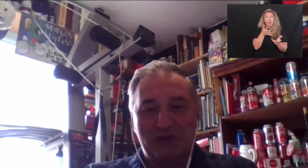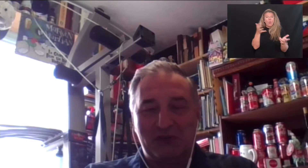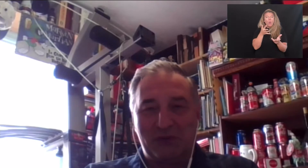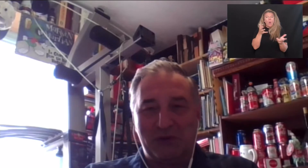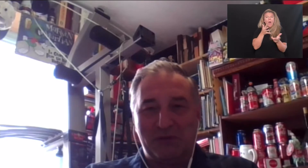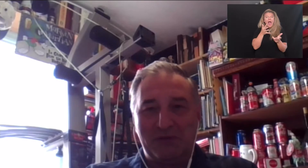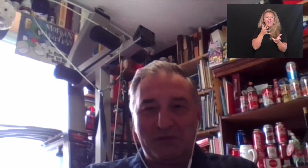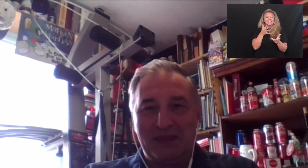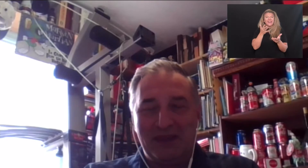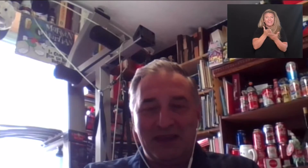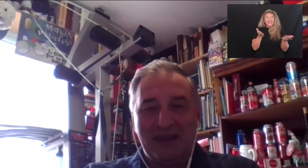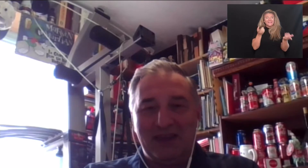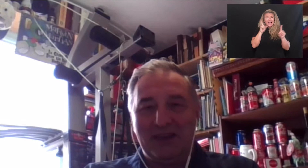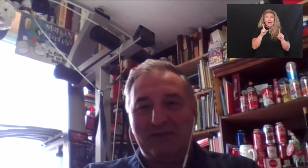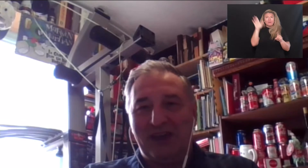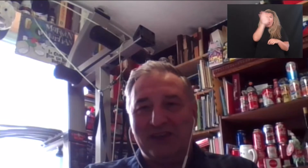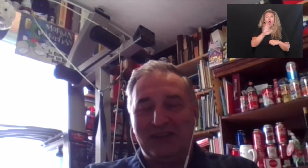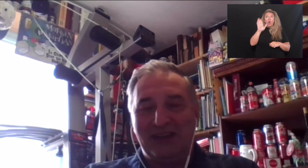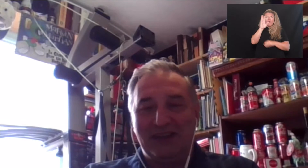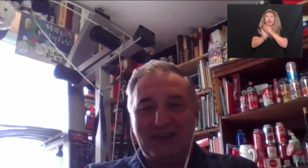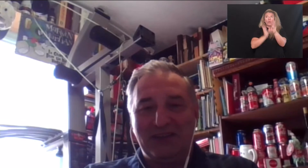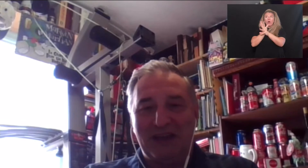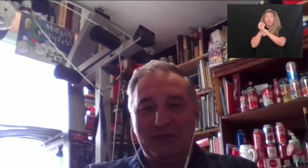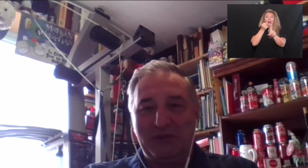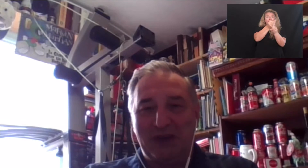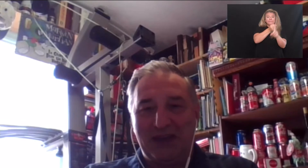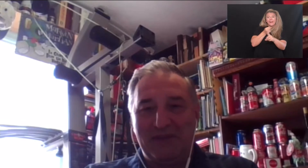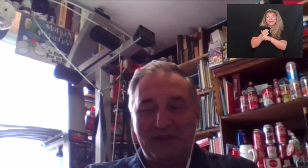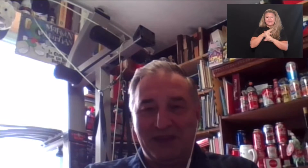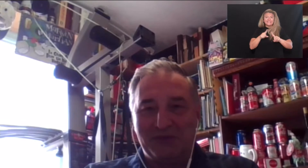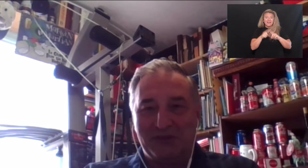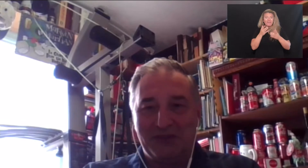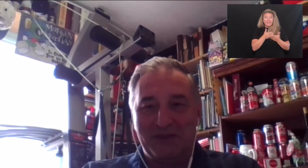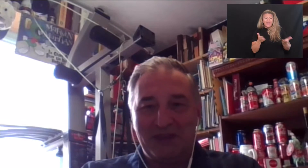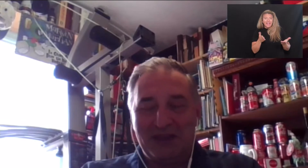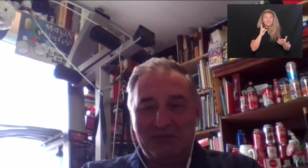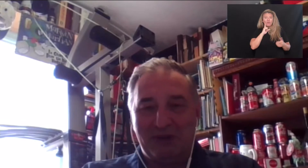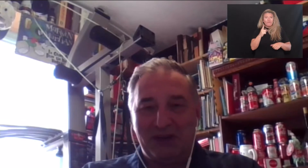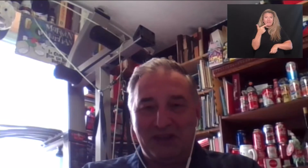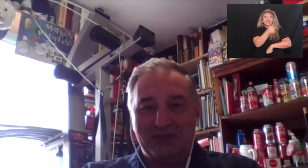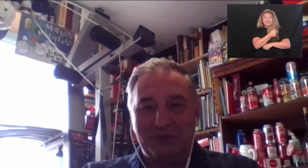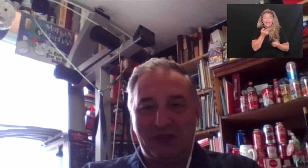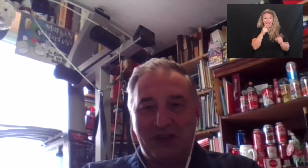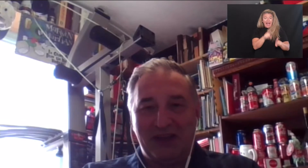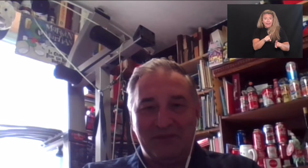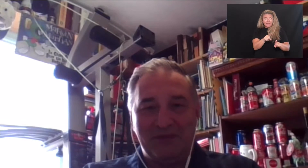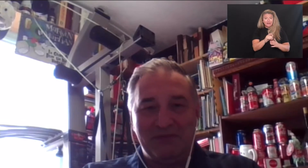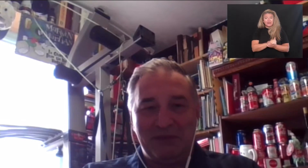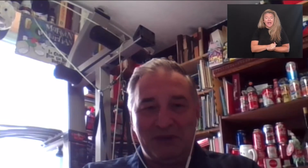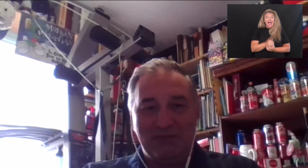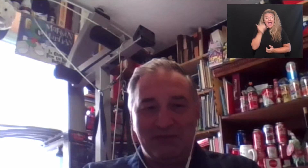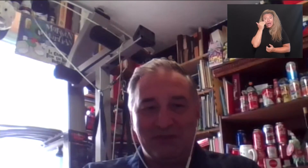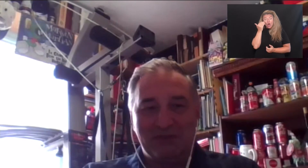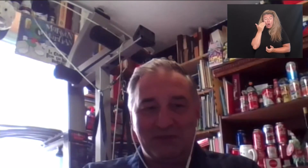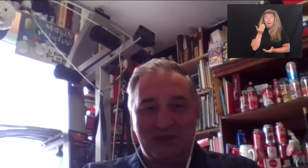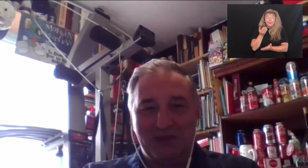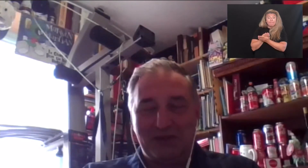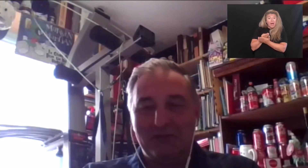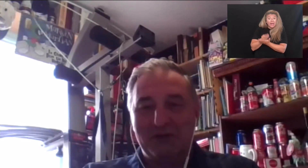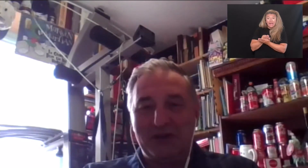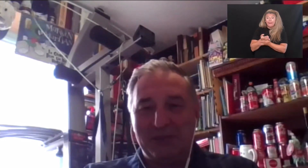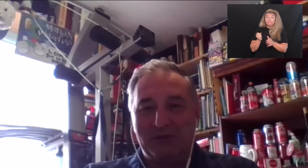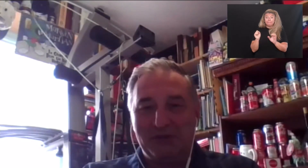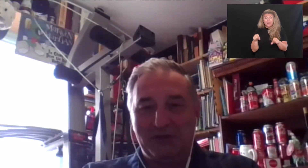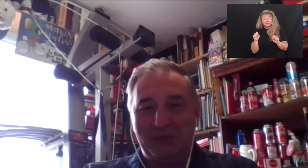hampering other parts of the world from getting vaccinated in a timely way? I'm sure that money, supply, maybe even some